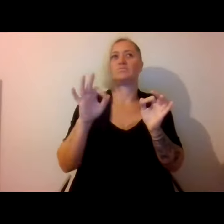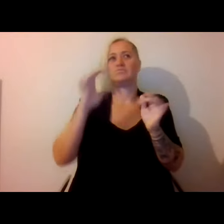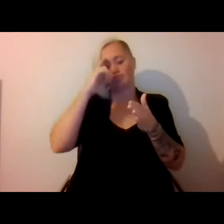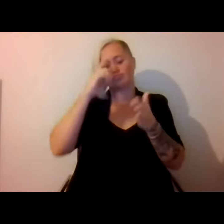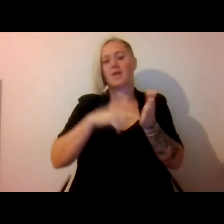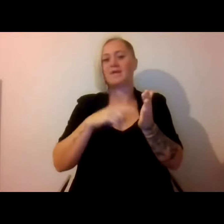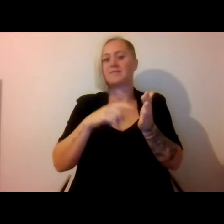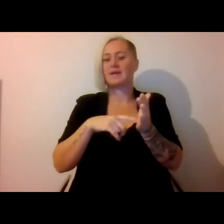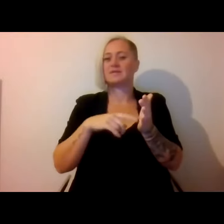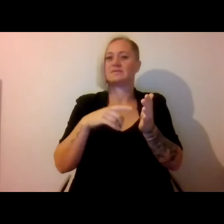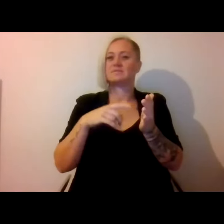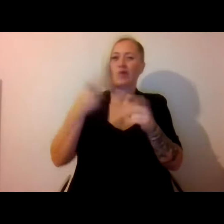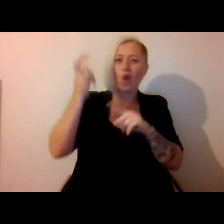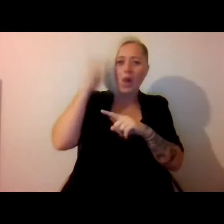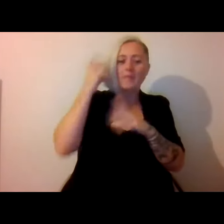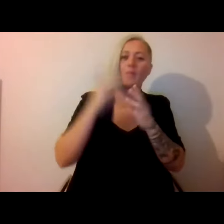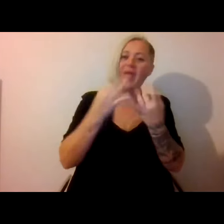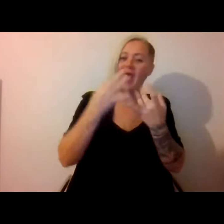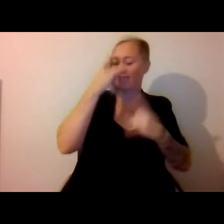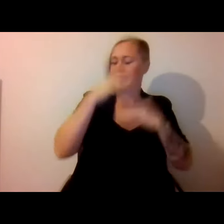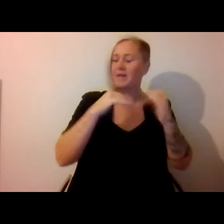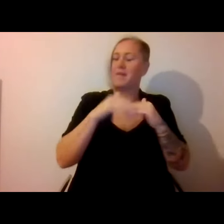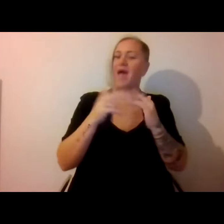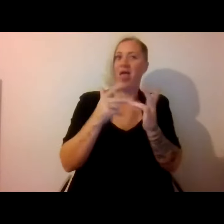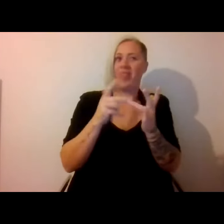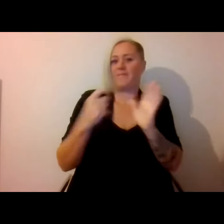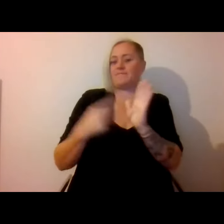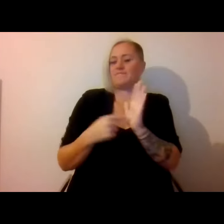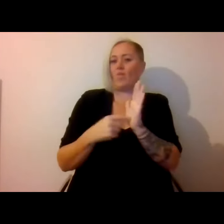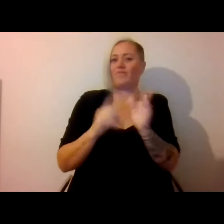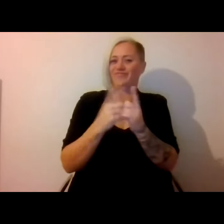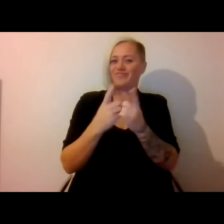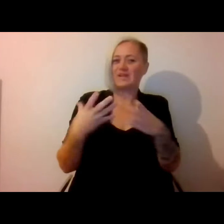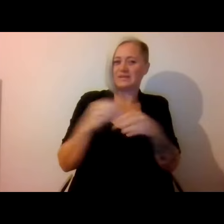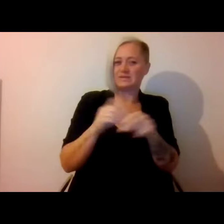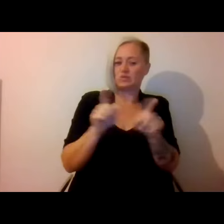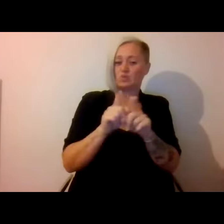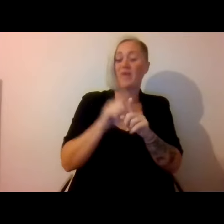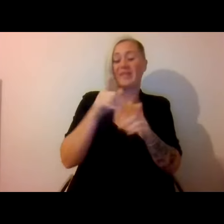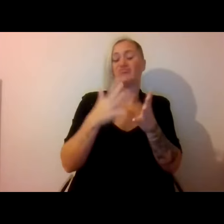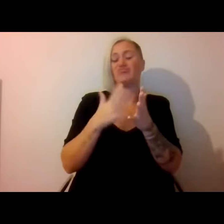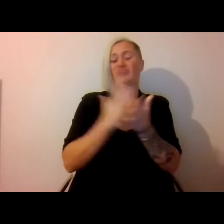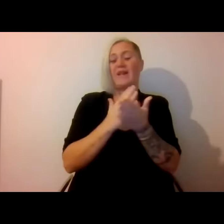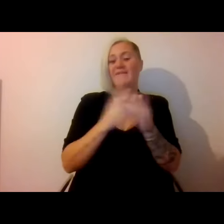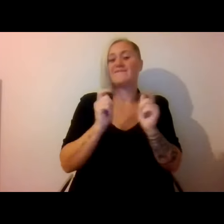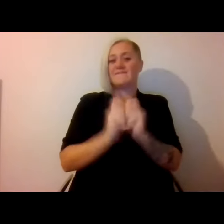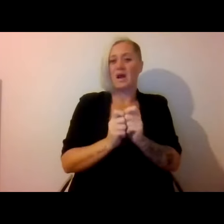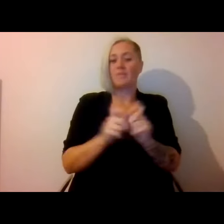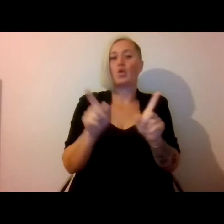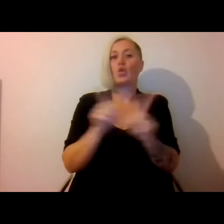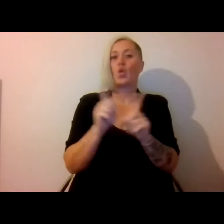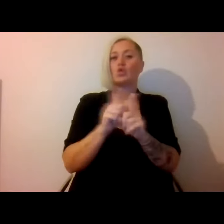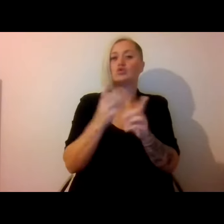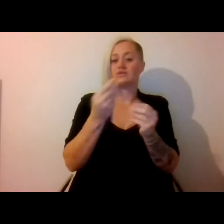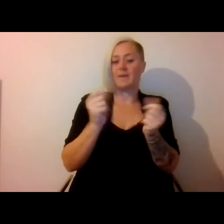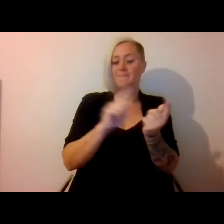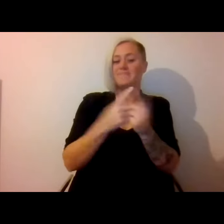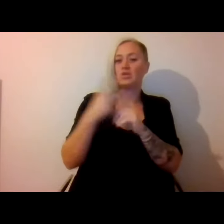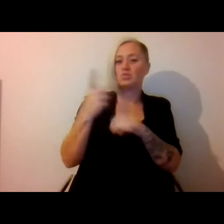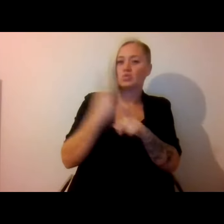considering other really important factors. That was also valuable. And even some of the things that you mentioned earlier on about some